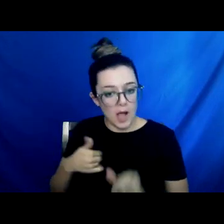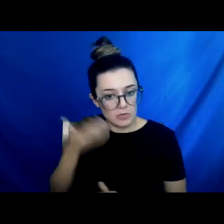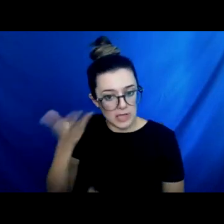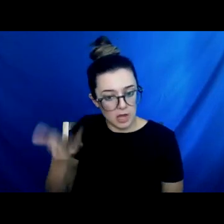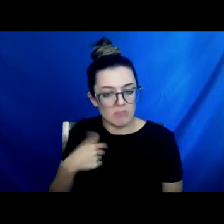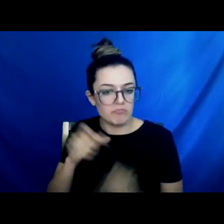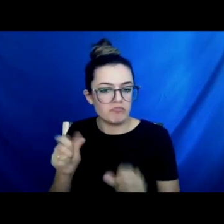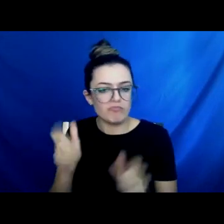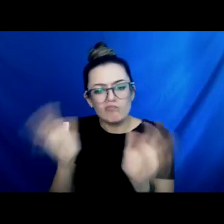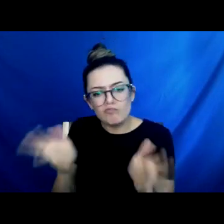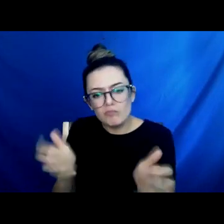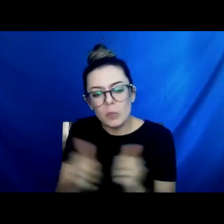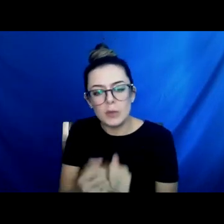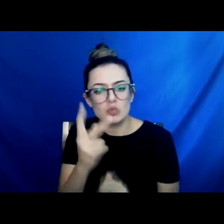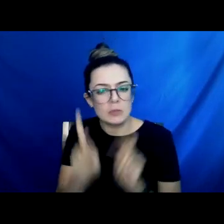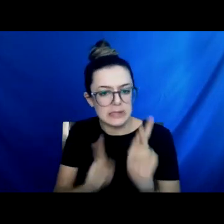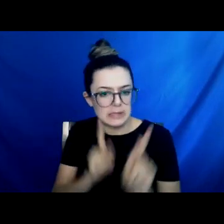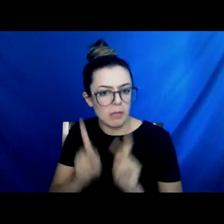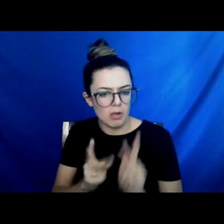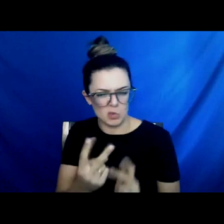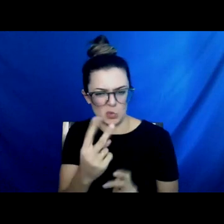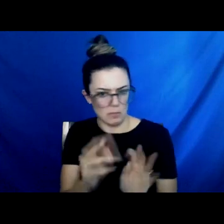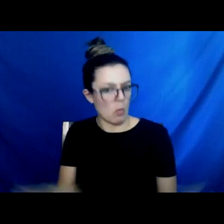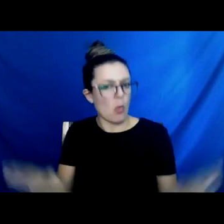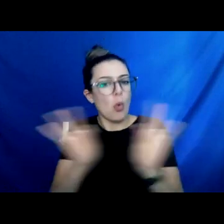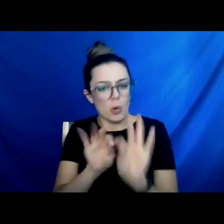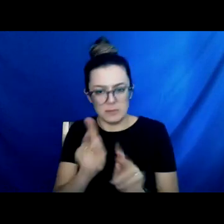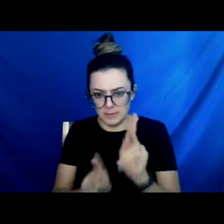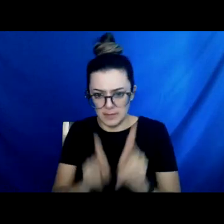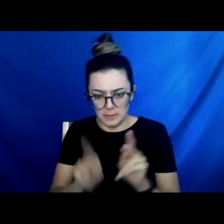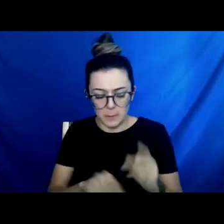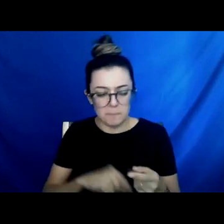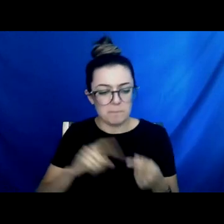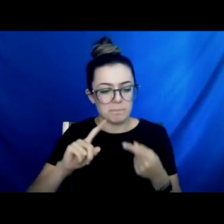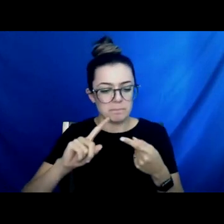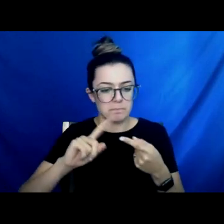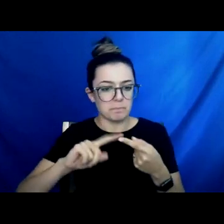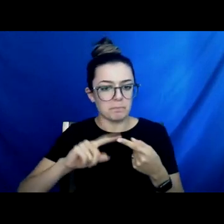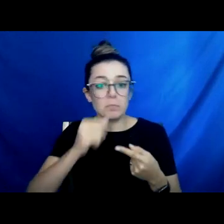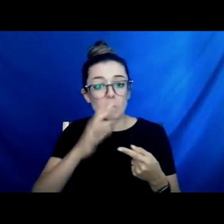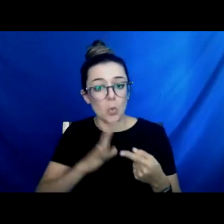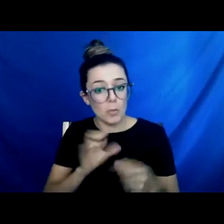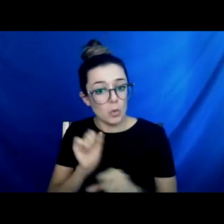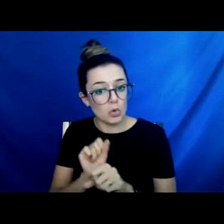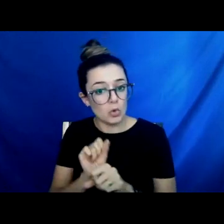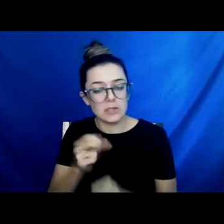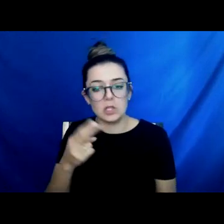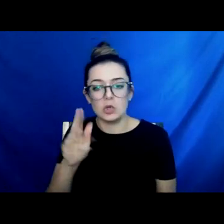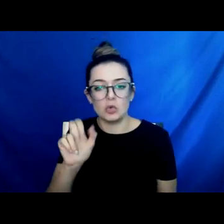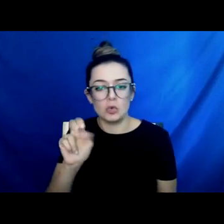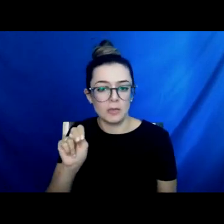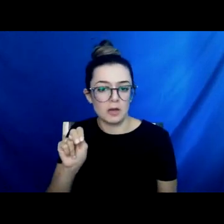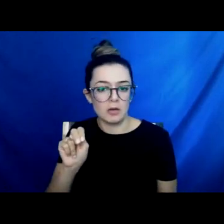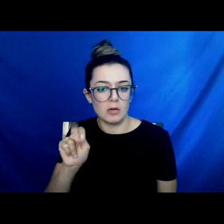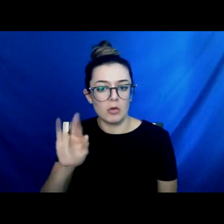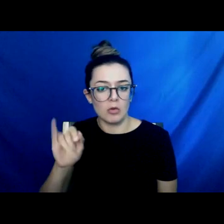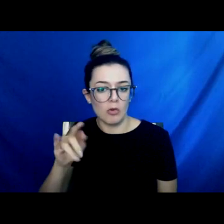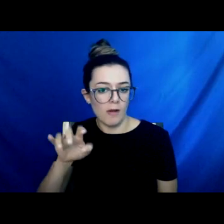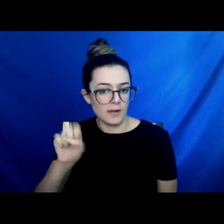2 people about this issue, 2 important people. One was a woman who worked at Human Rights Watch, and